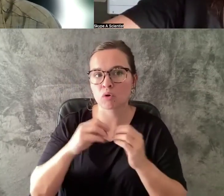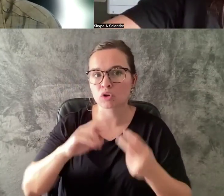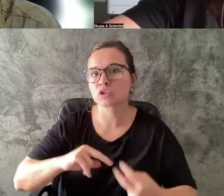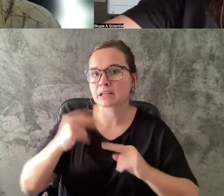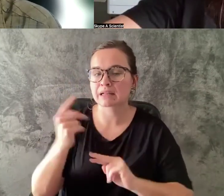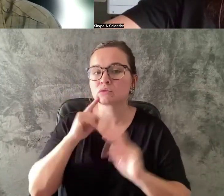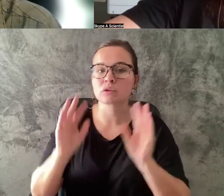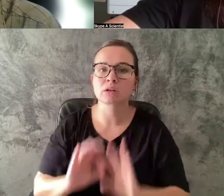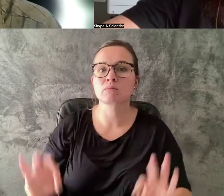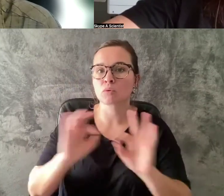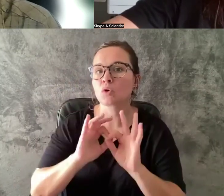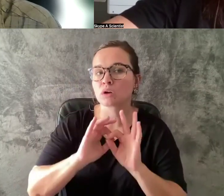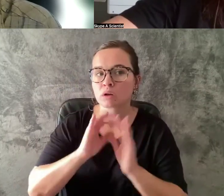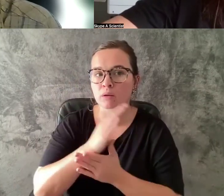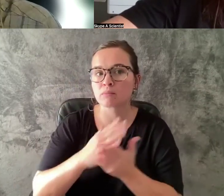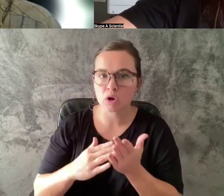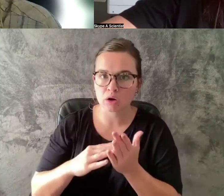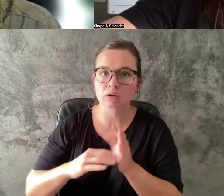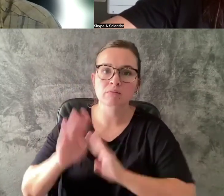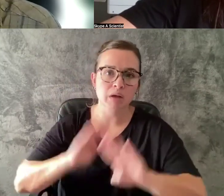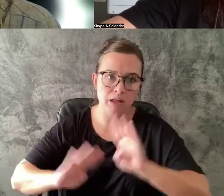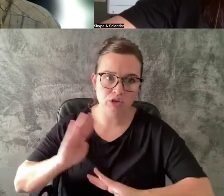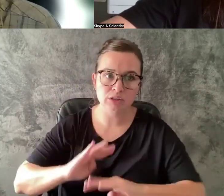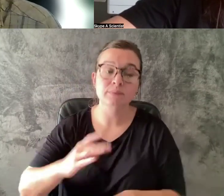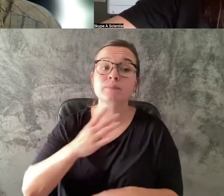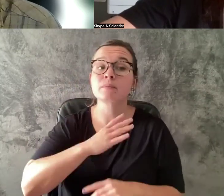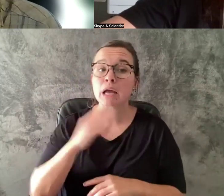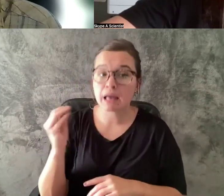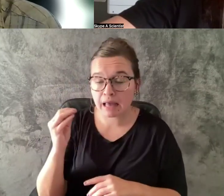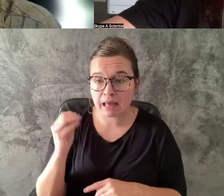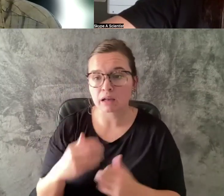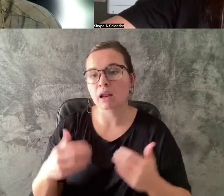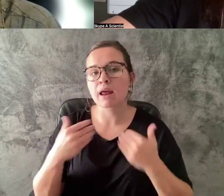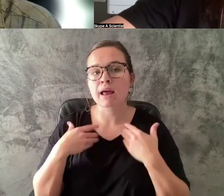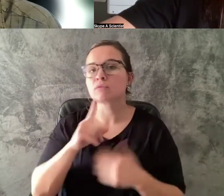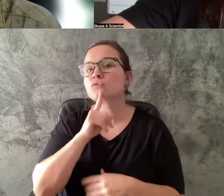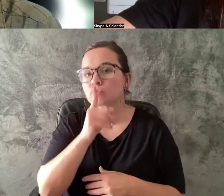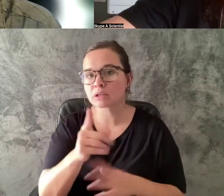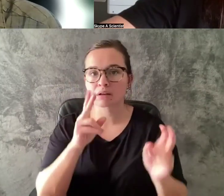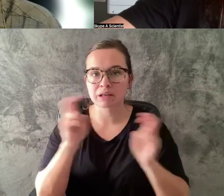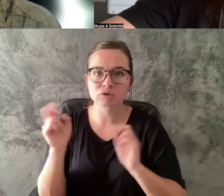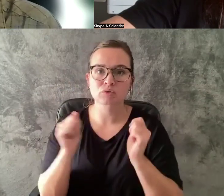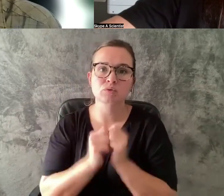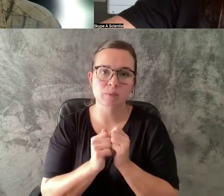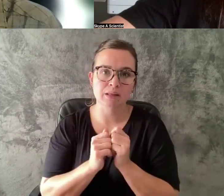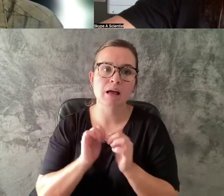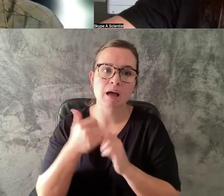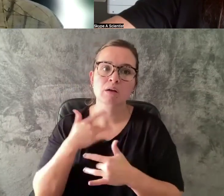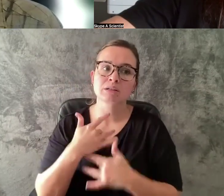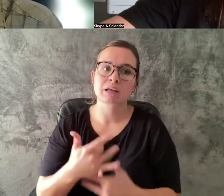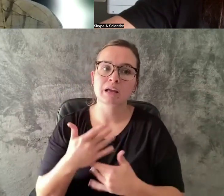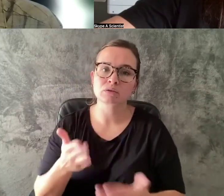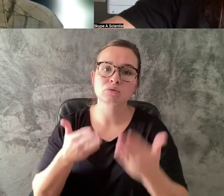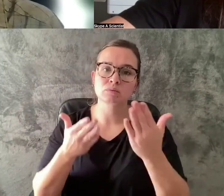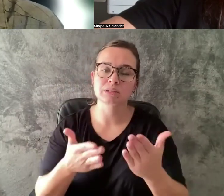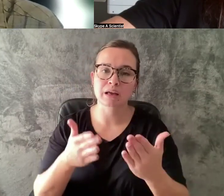very critical, central element of biology. And there are some real issues with how we tend to present